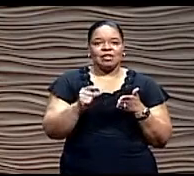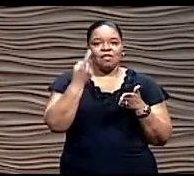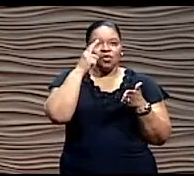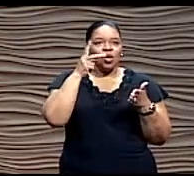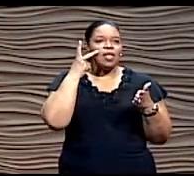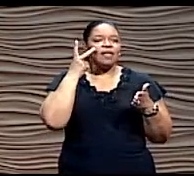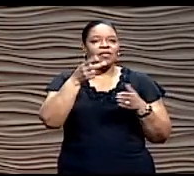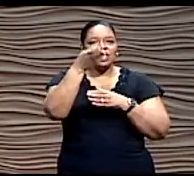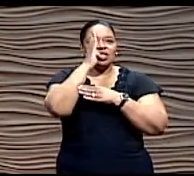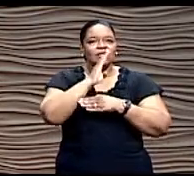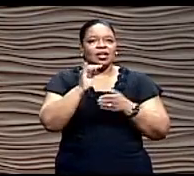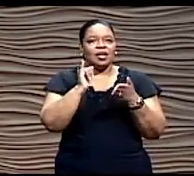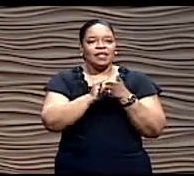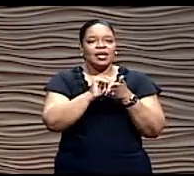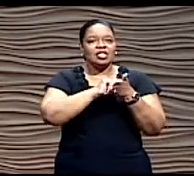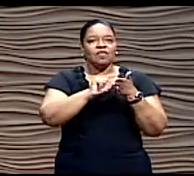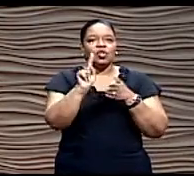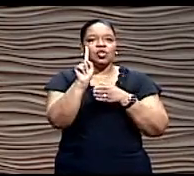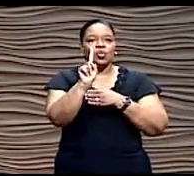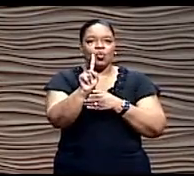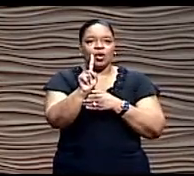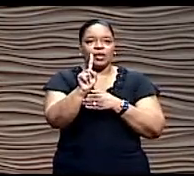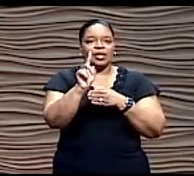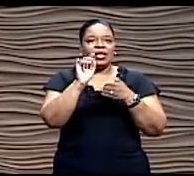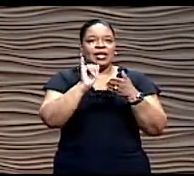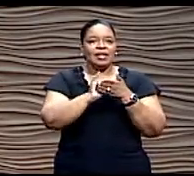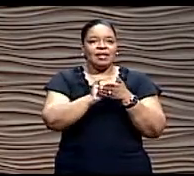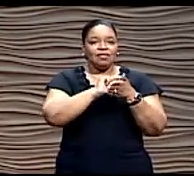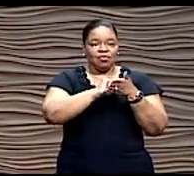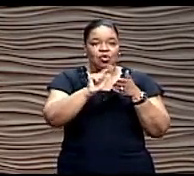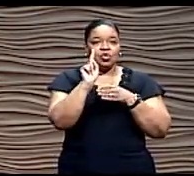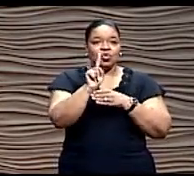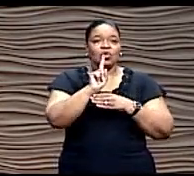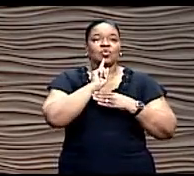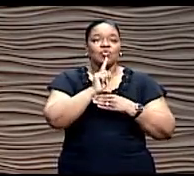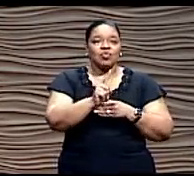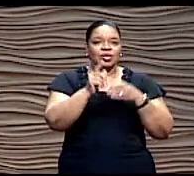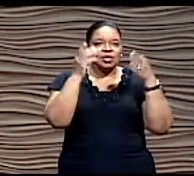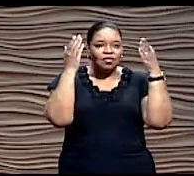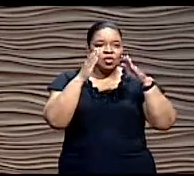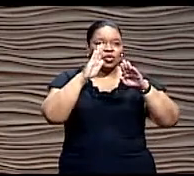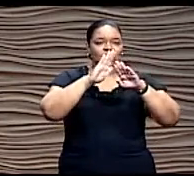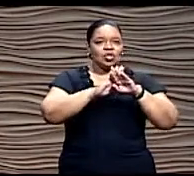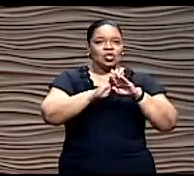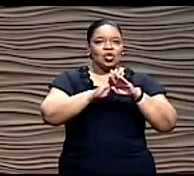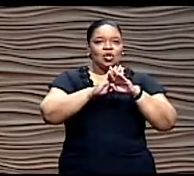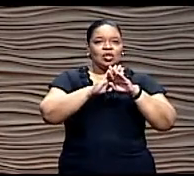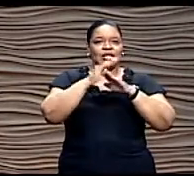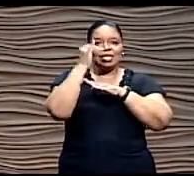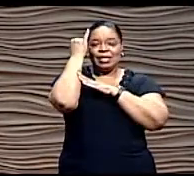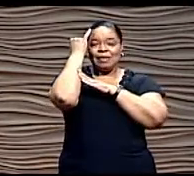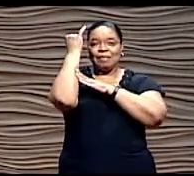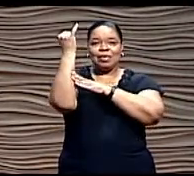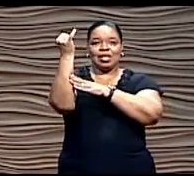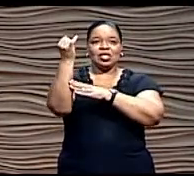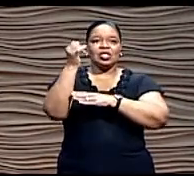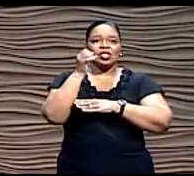of God, that's verse number one, in which it arrests the imagination of